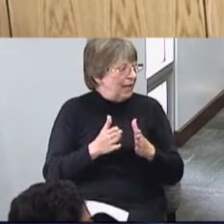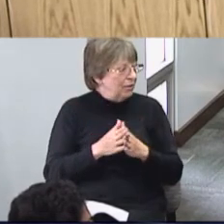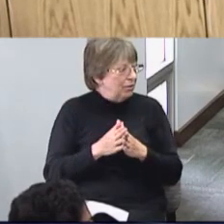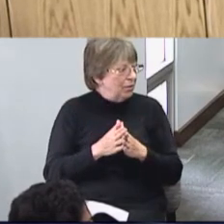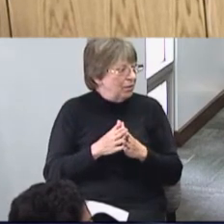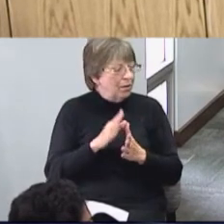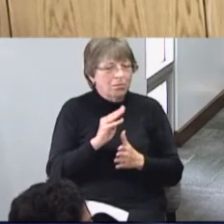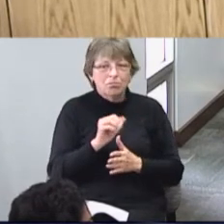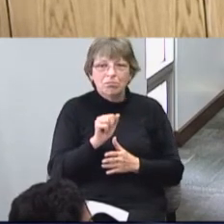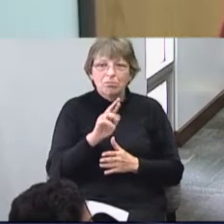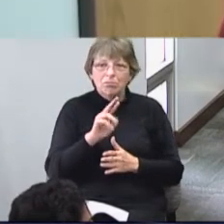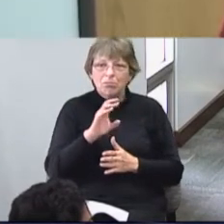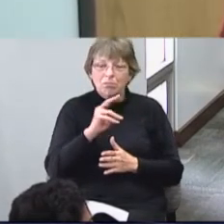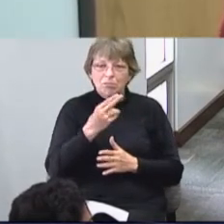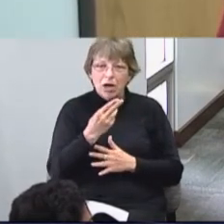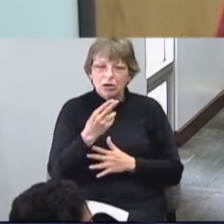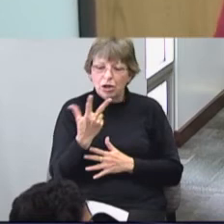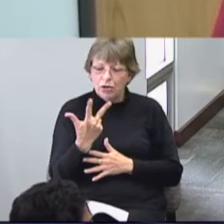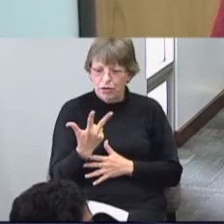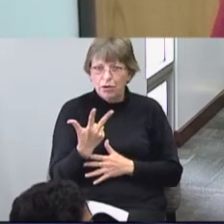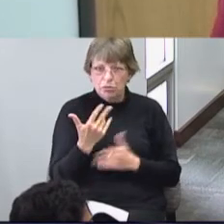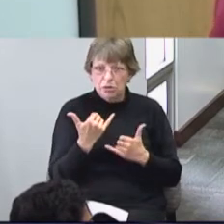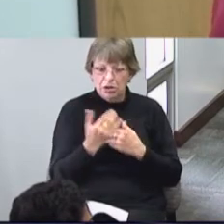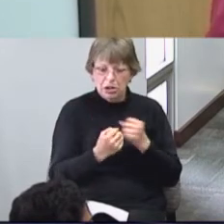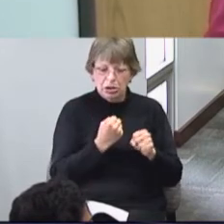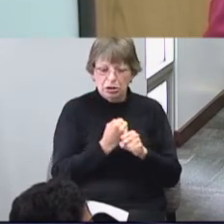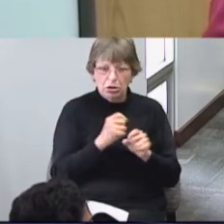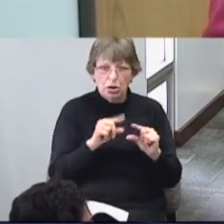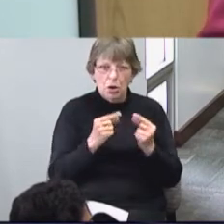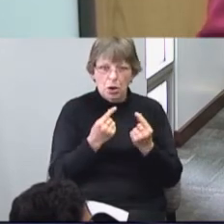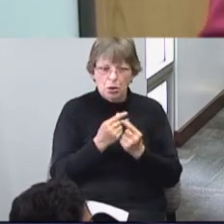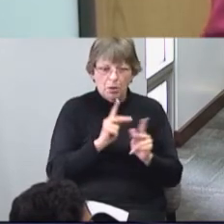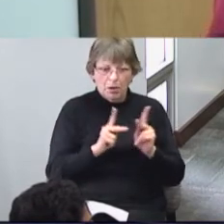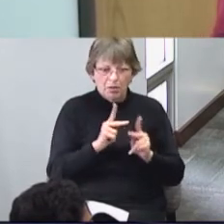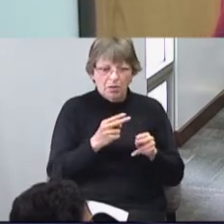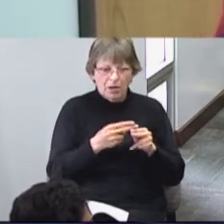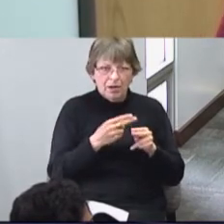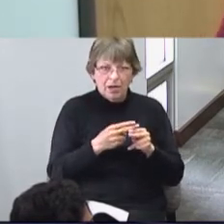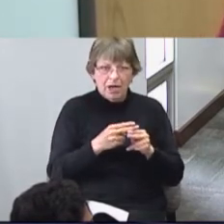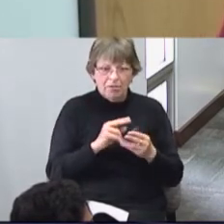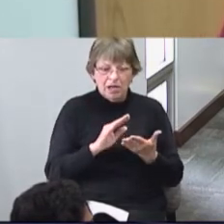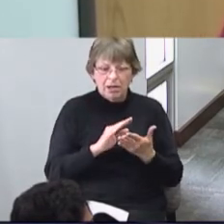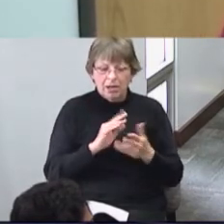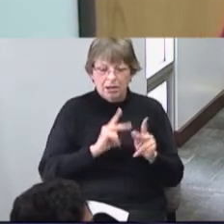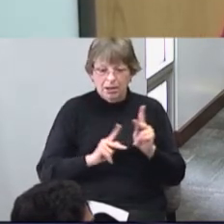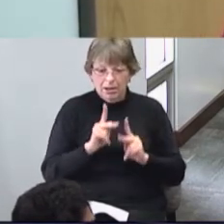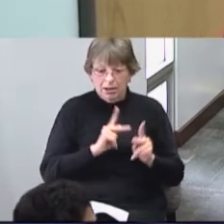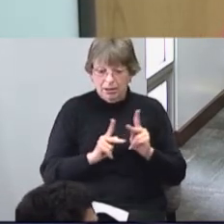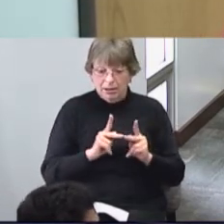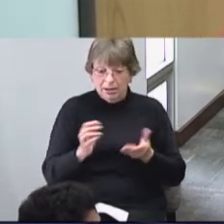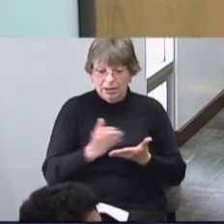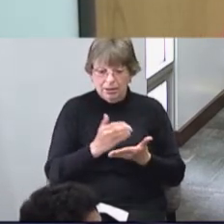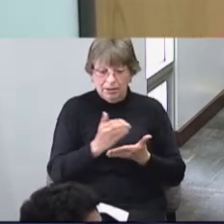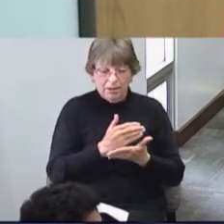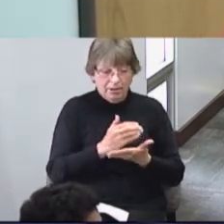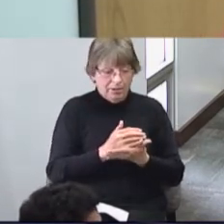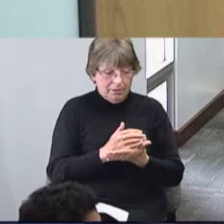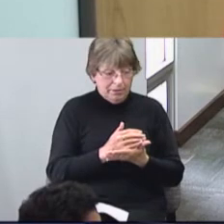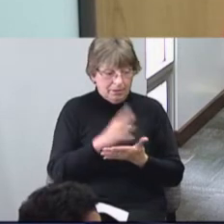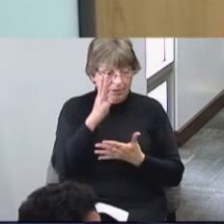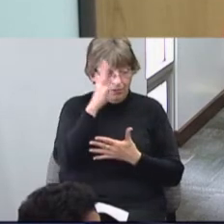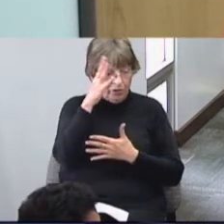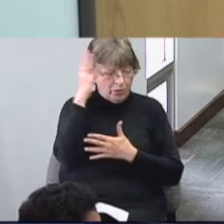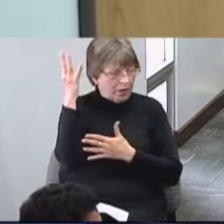On March 3rd of this year, a group of citizens named the Citizens Collective for Creative